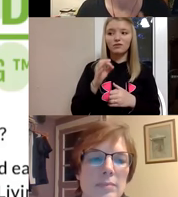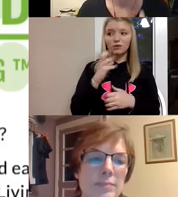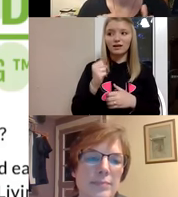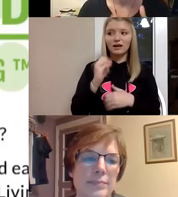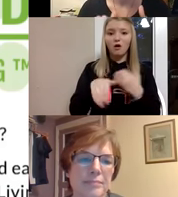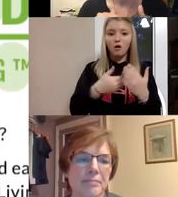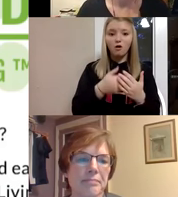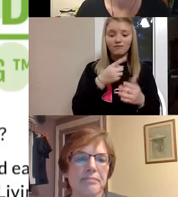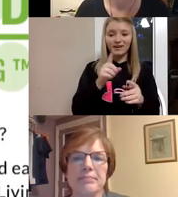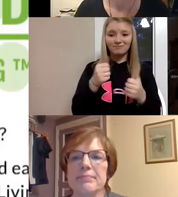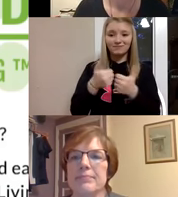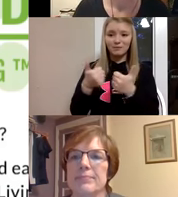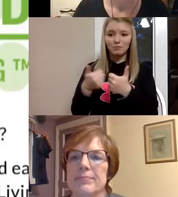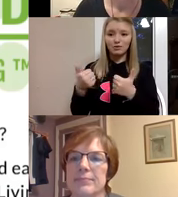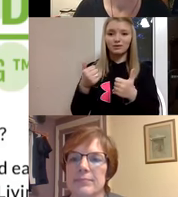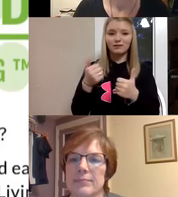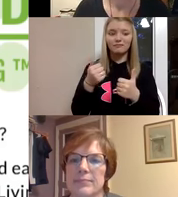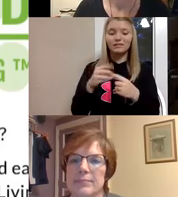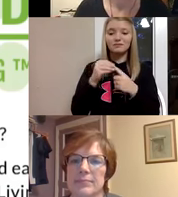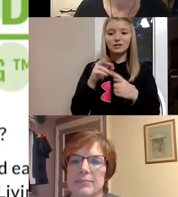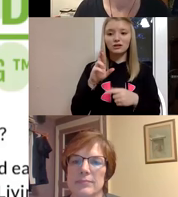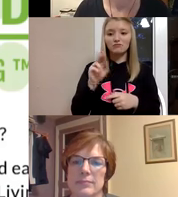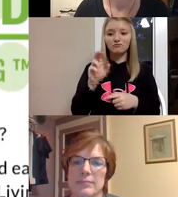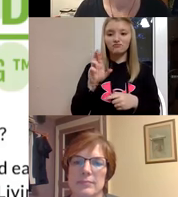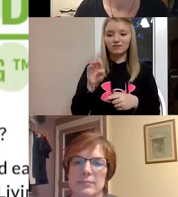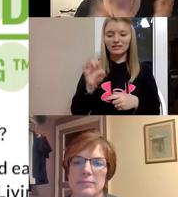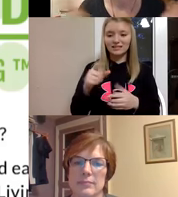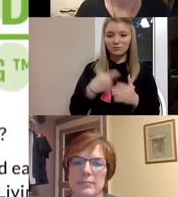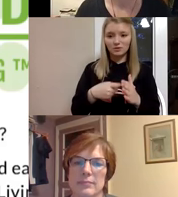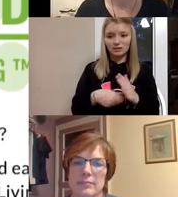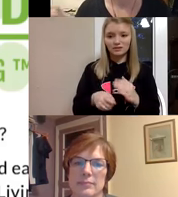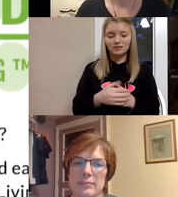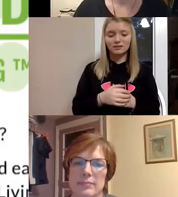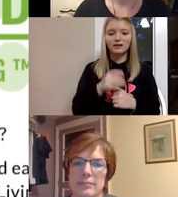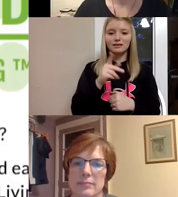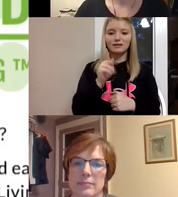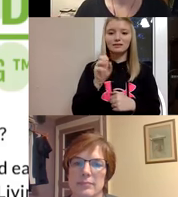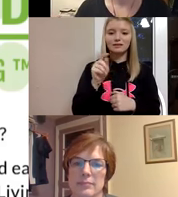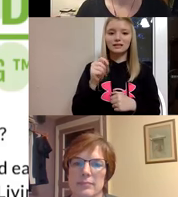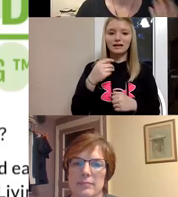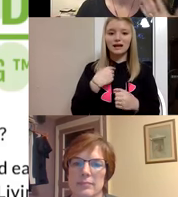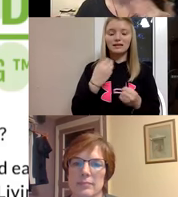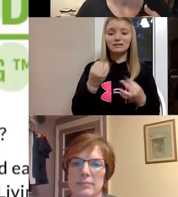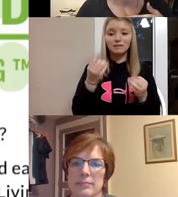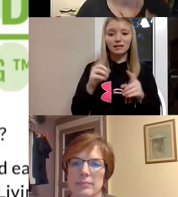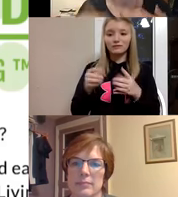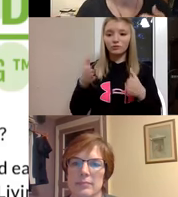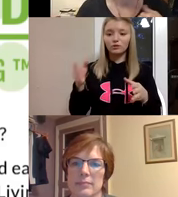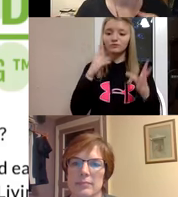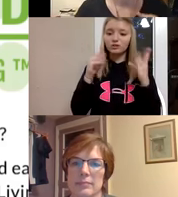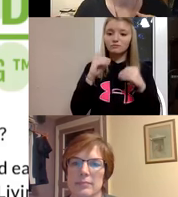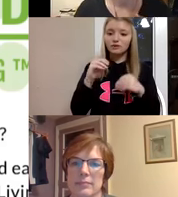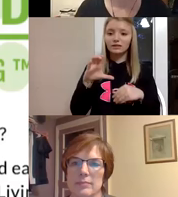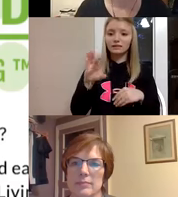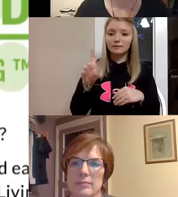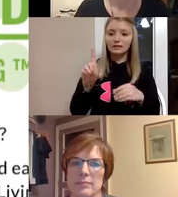separately, especially at retail prices. So this kit, it has a variety of ways for you to experience CBD and to start incorporating